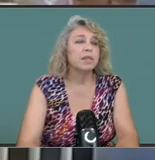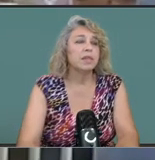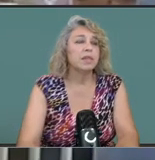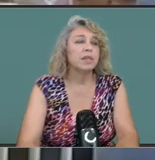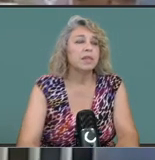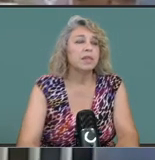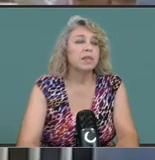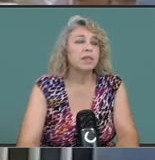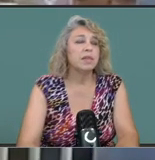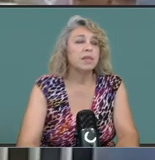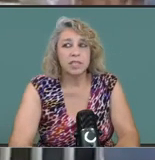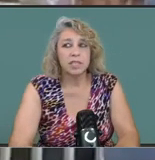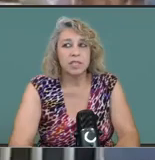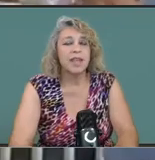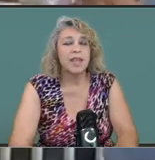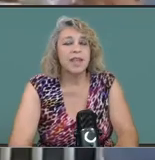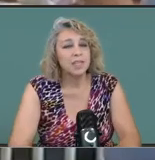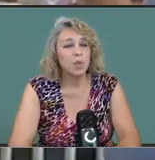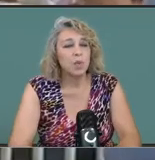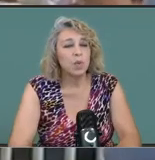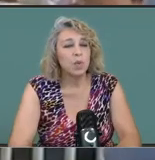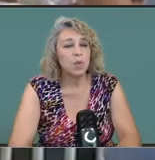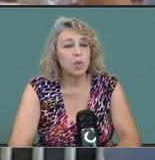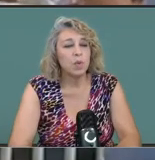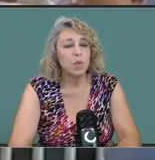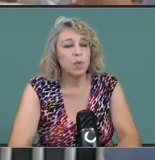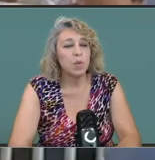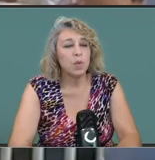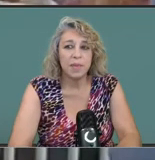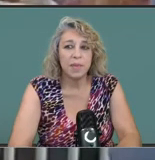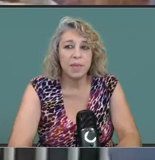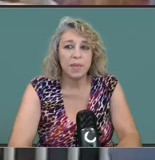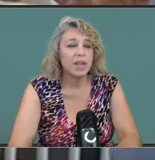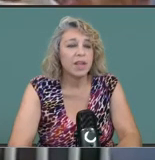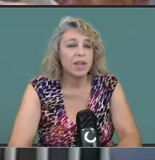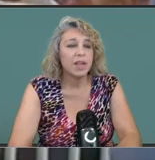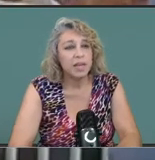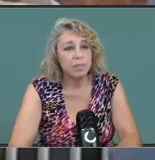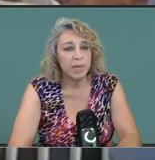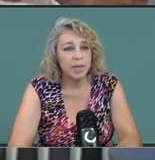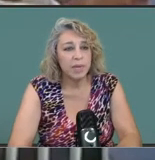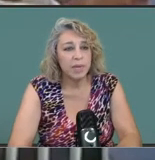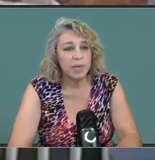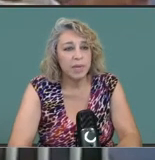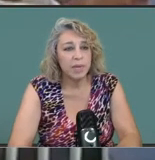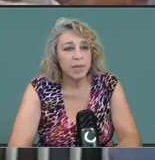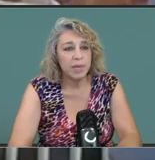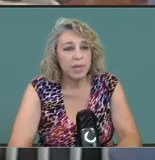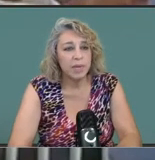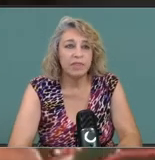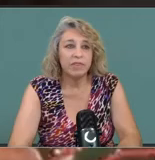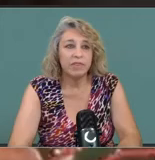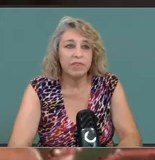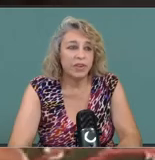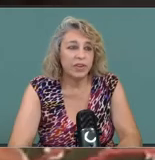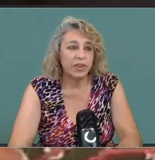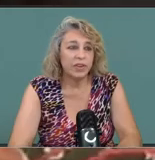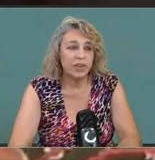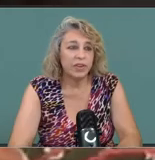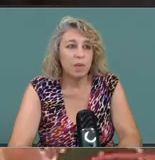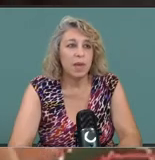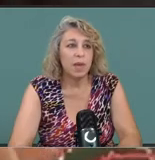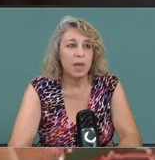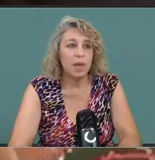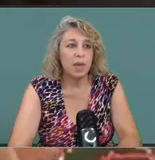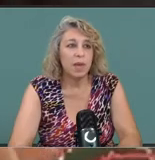people are first and that is why I am very happy to be here in the company of the governor of